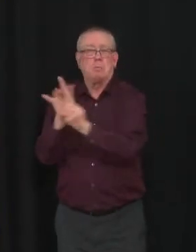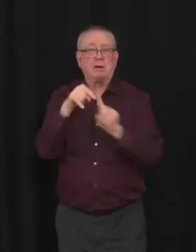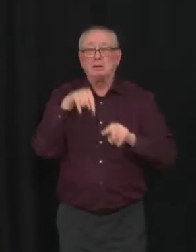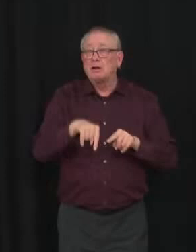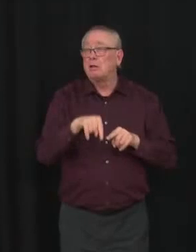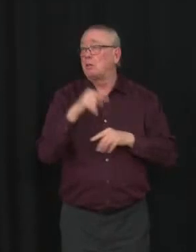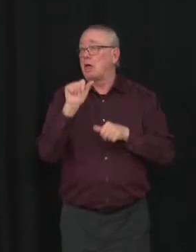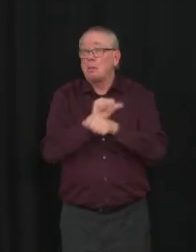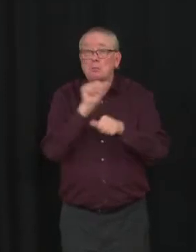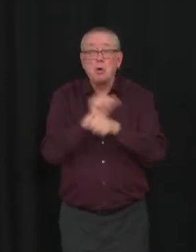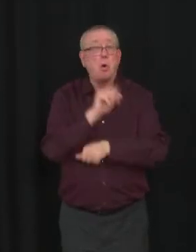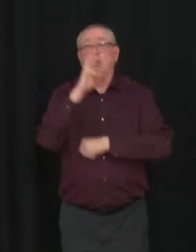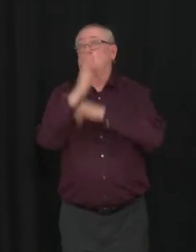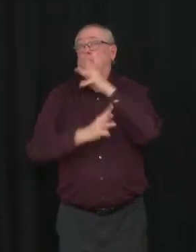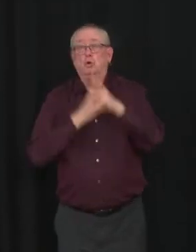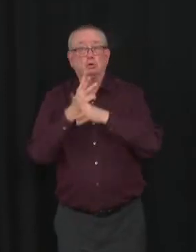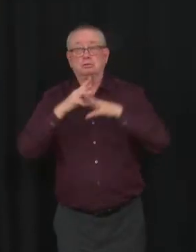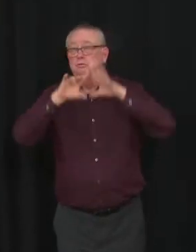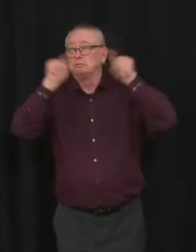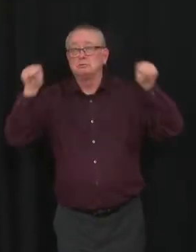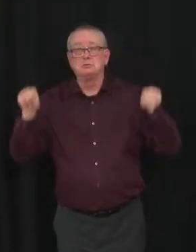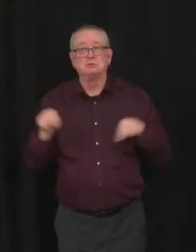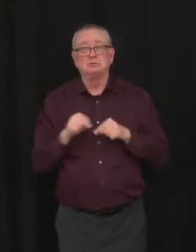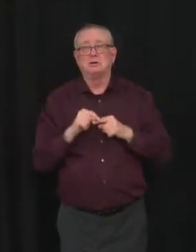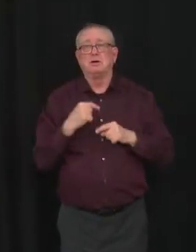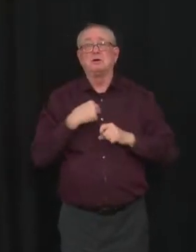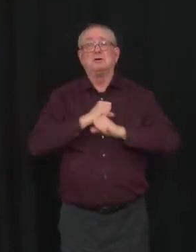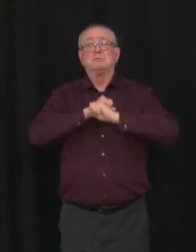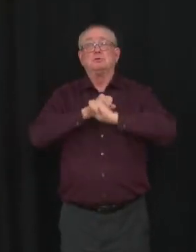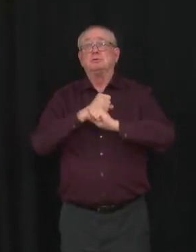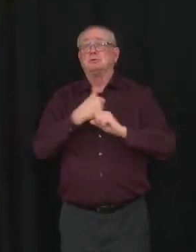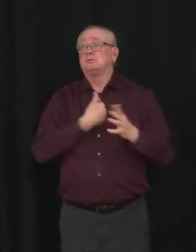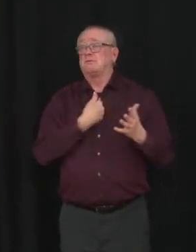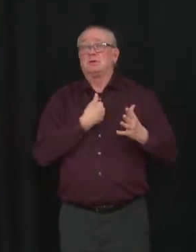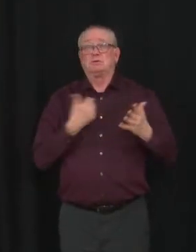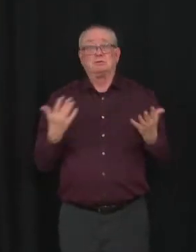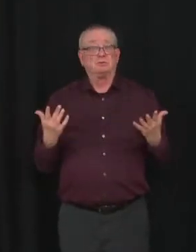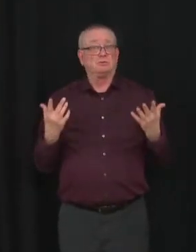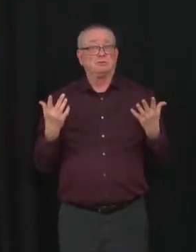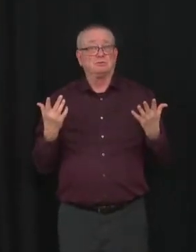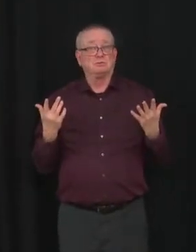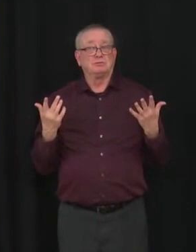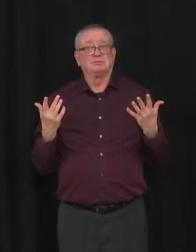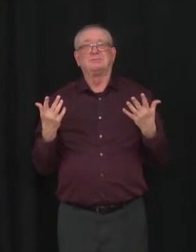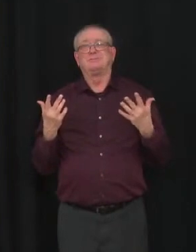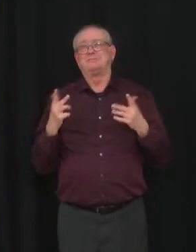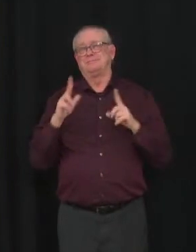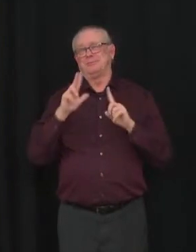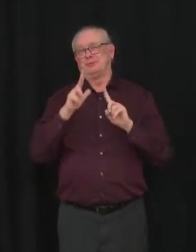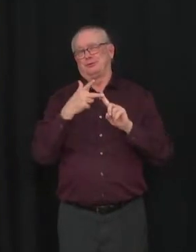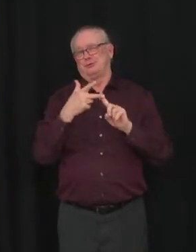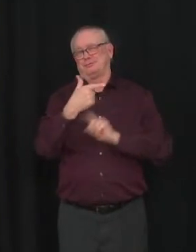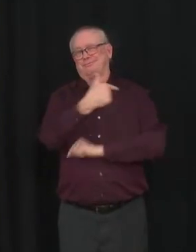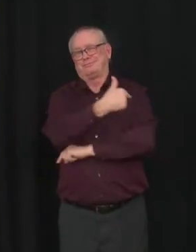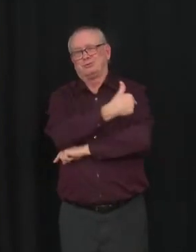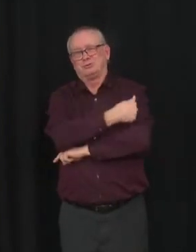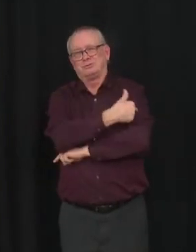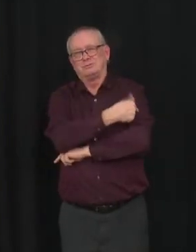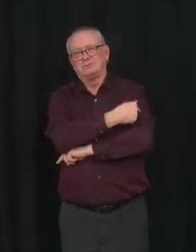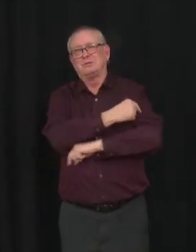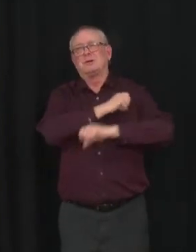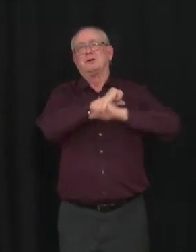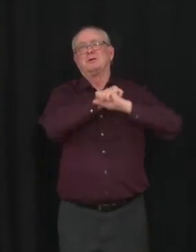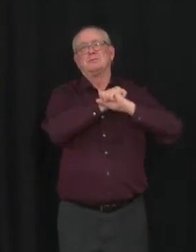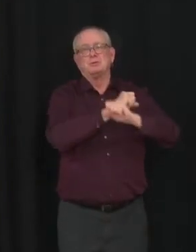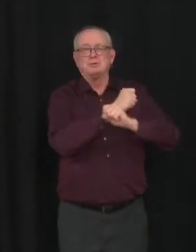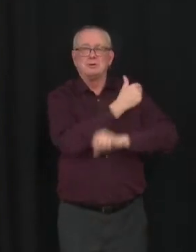have at our disposal to help protect us and, in turn, the healthcare system. My understanding is